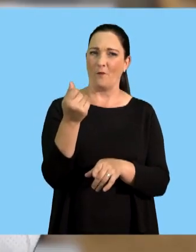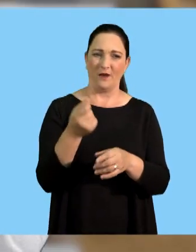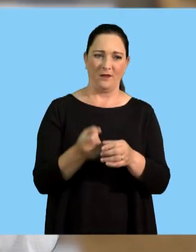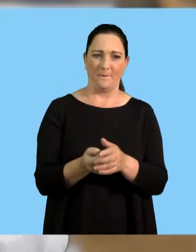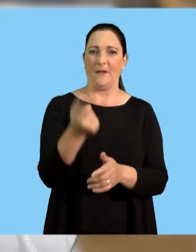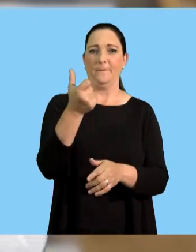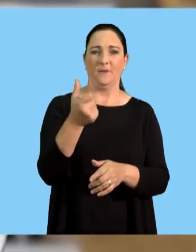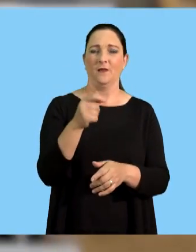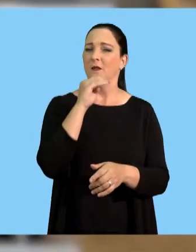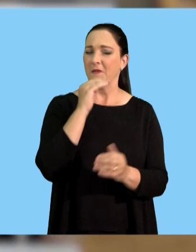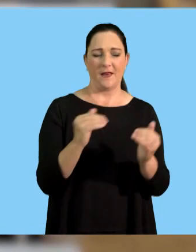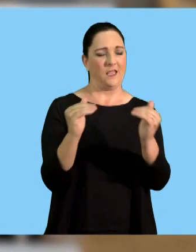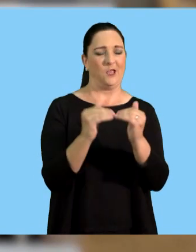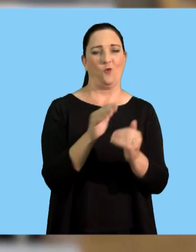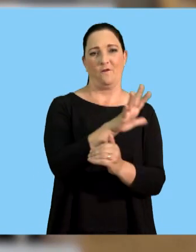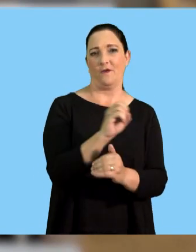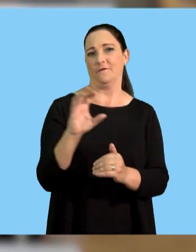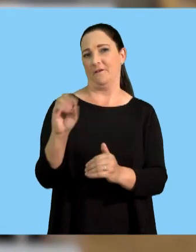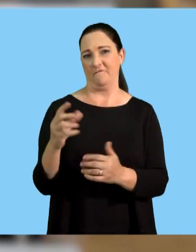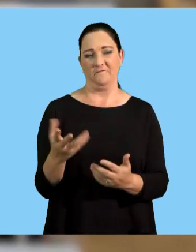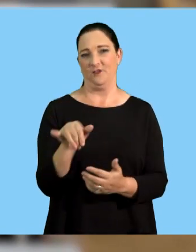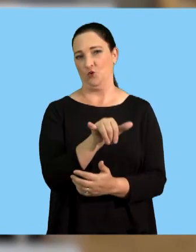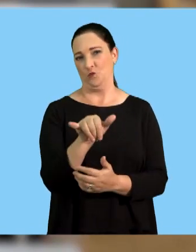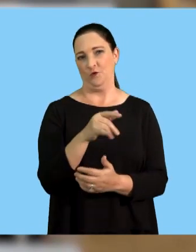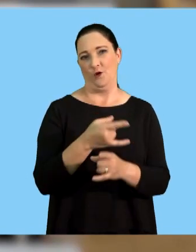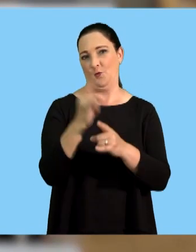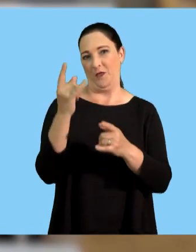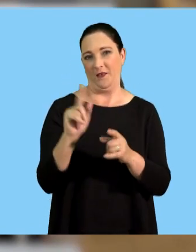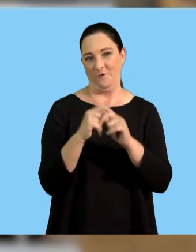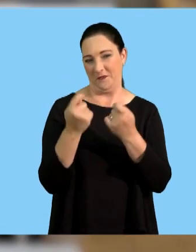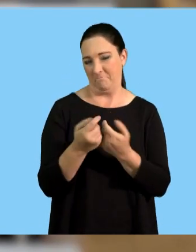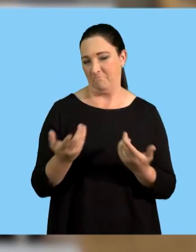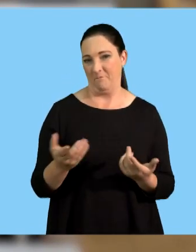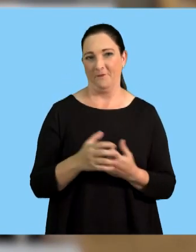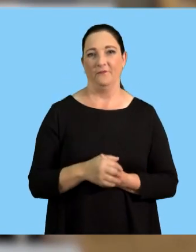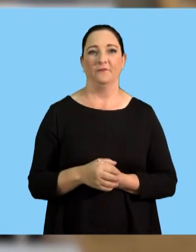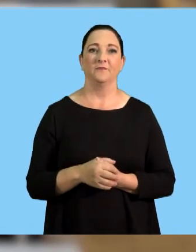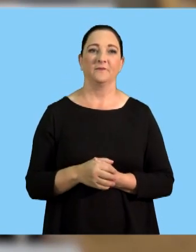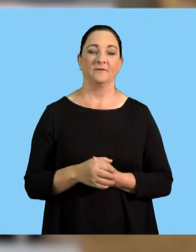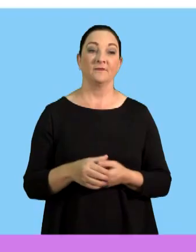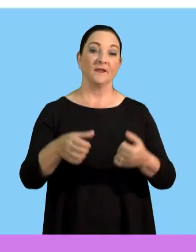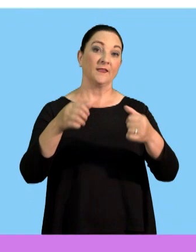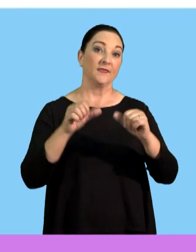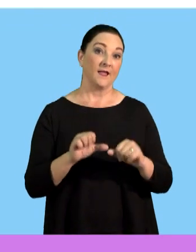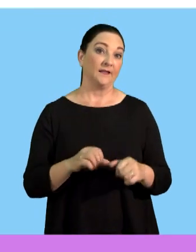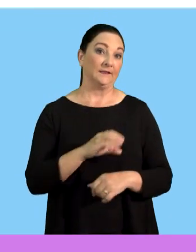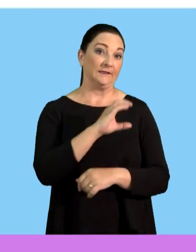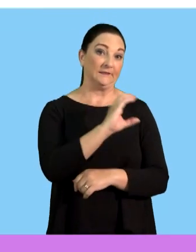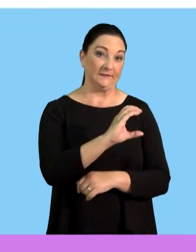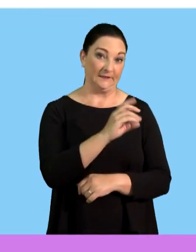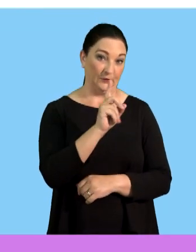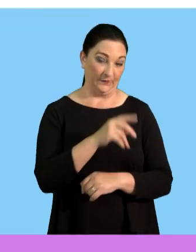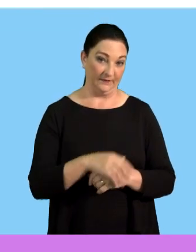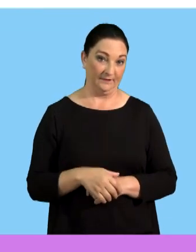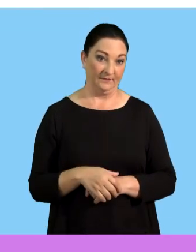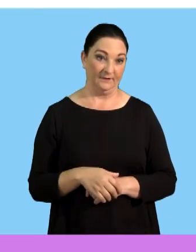right? Equal chance of you being correct in guessing which will be the winning team in a game of rugby. All right? Now moving on